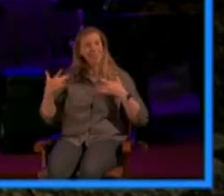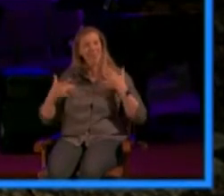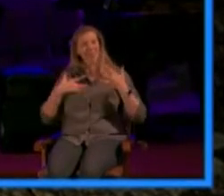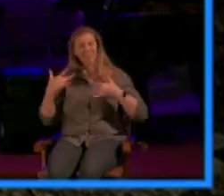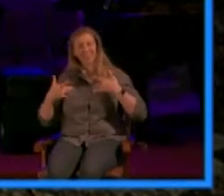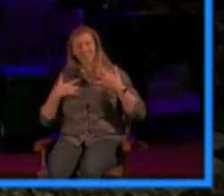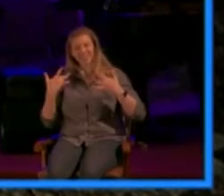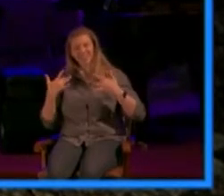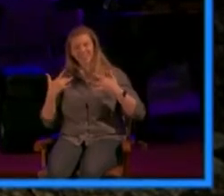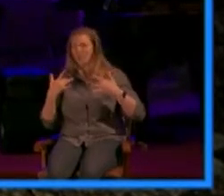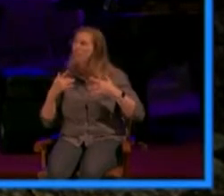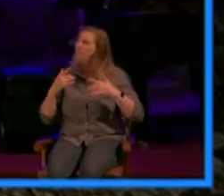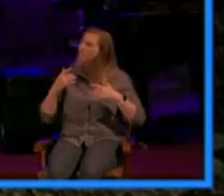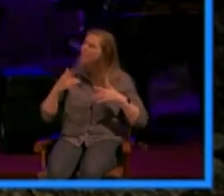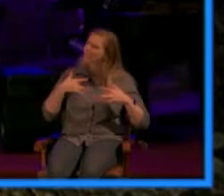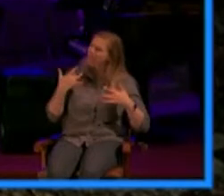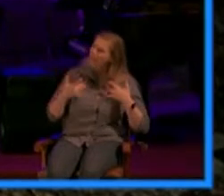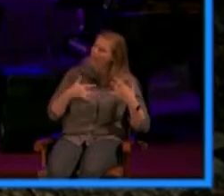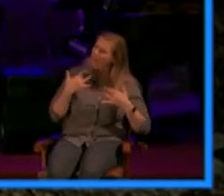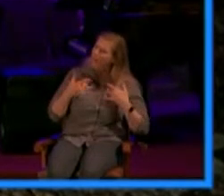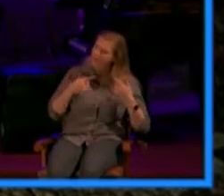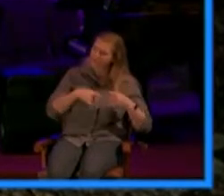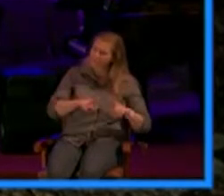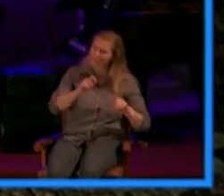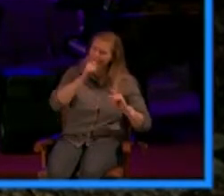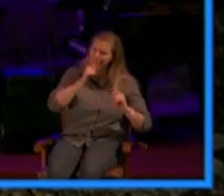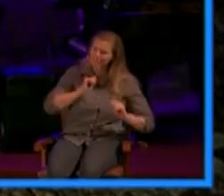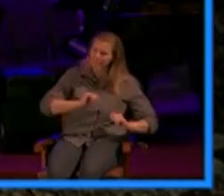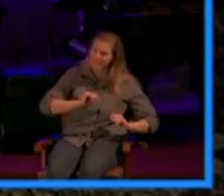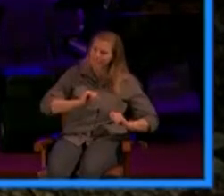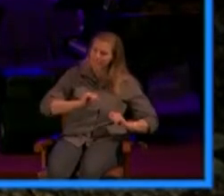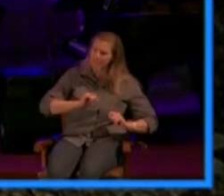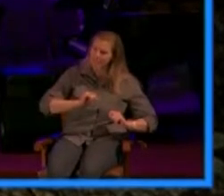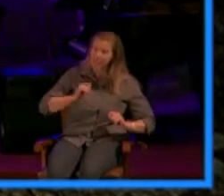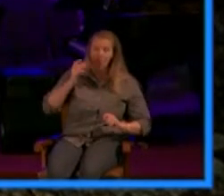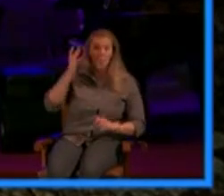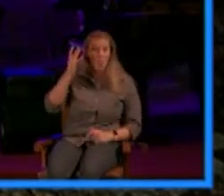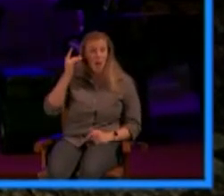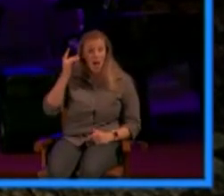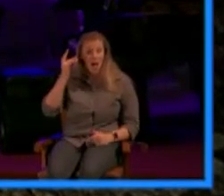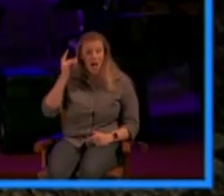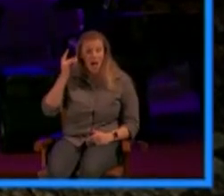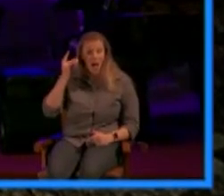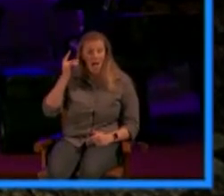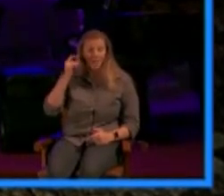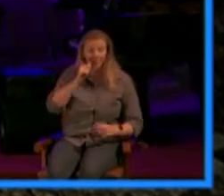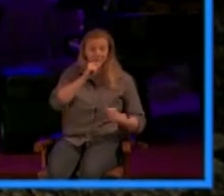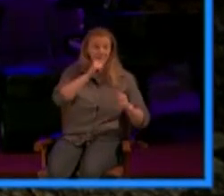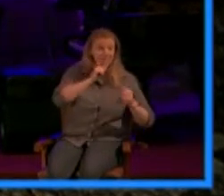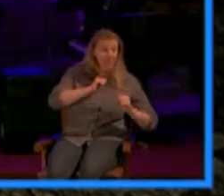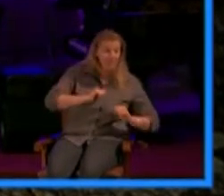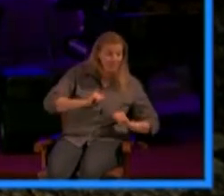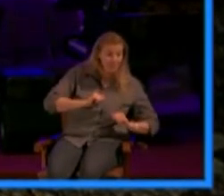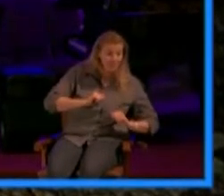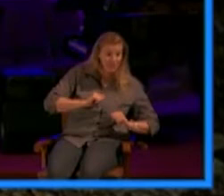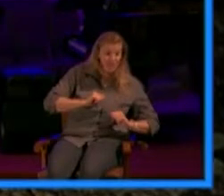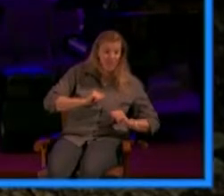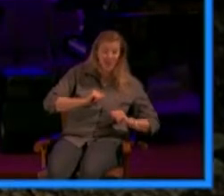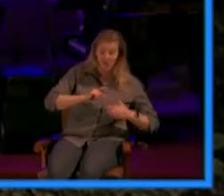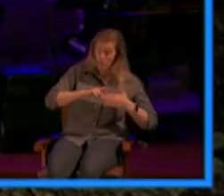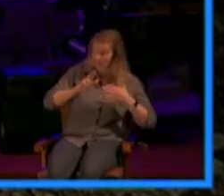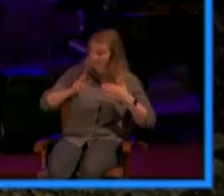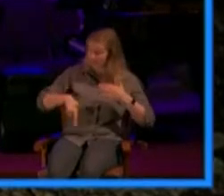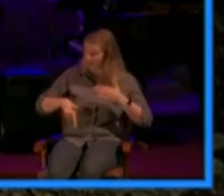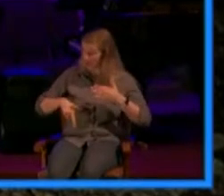sufferings, knowing that, and here are the links, suffering produces endurance, and